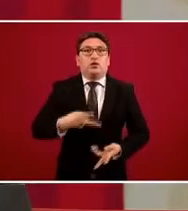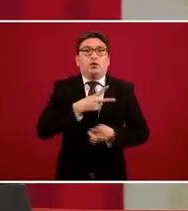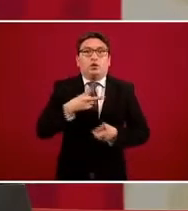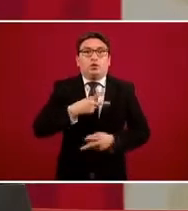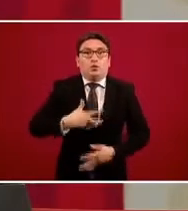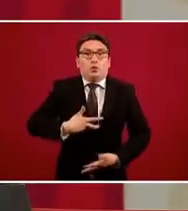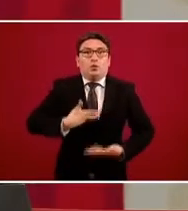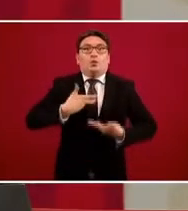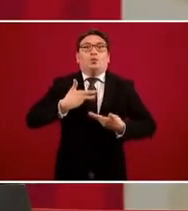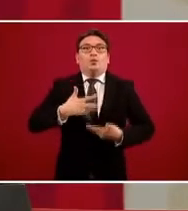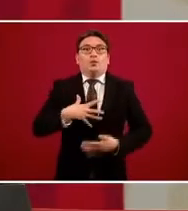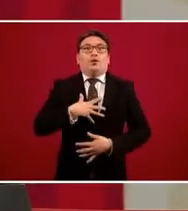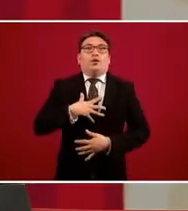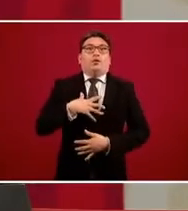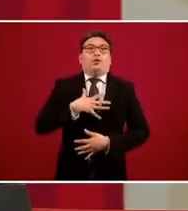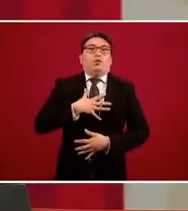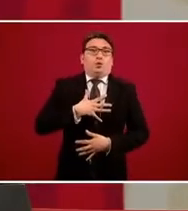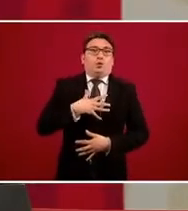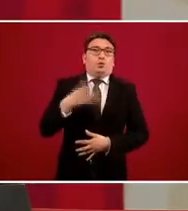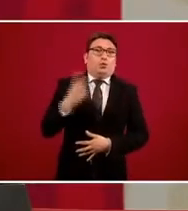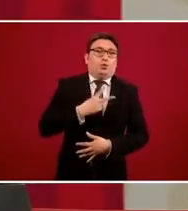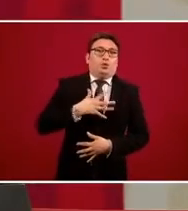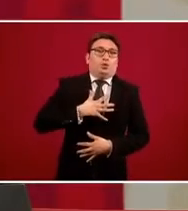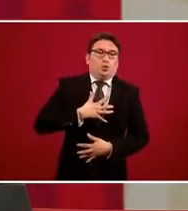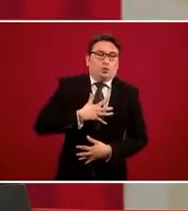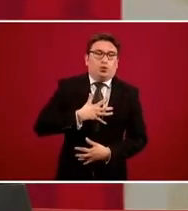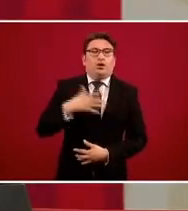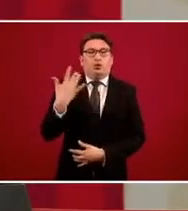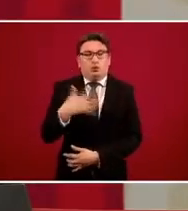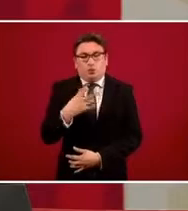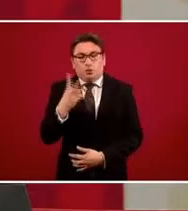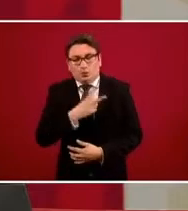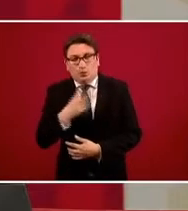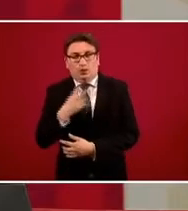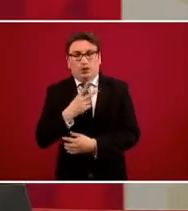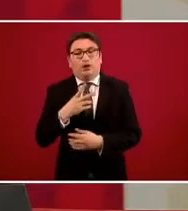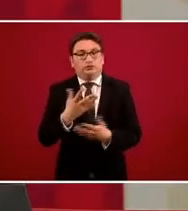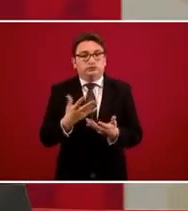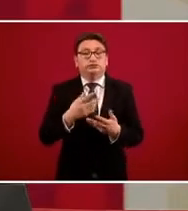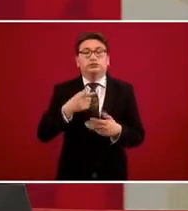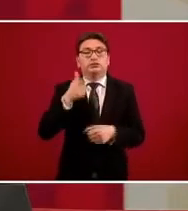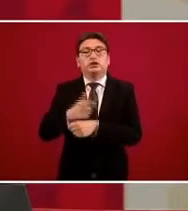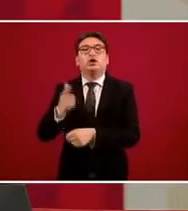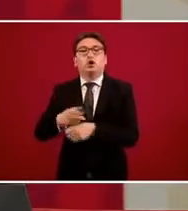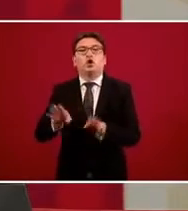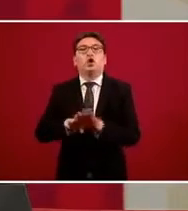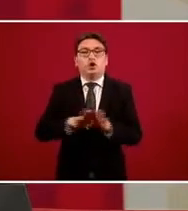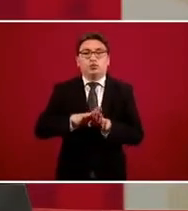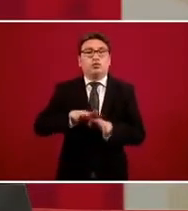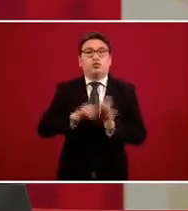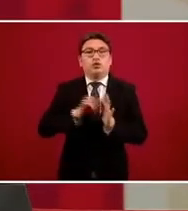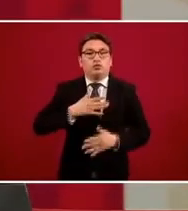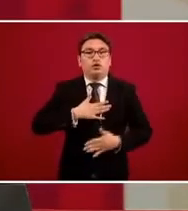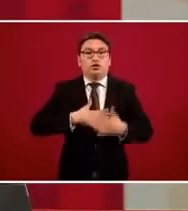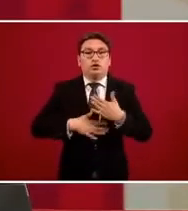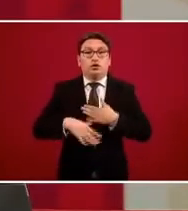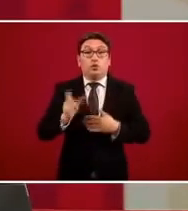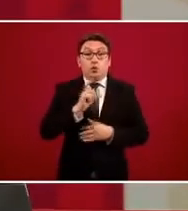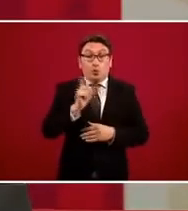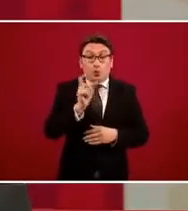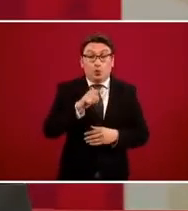to describe the sensation of not having enough air, of lacking